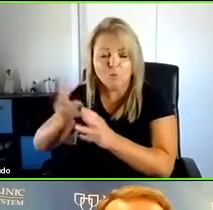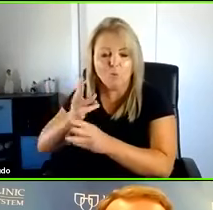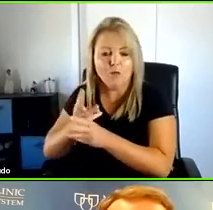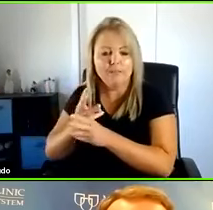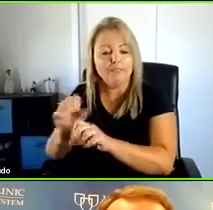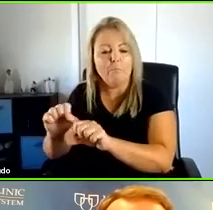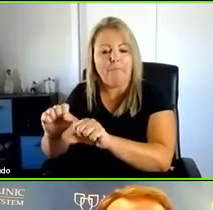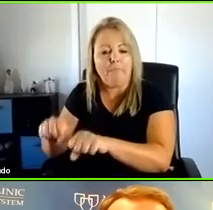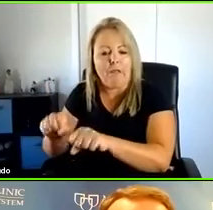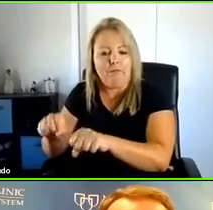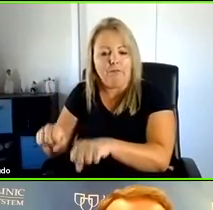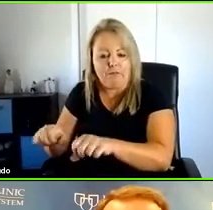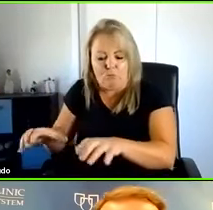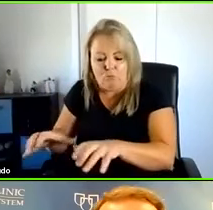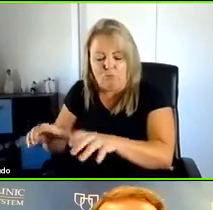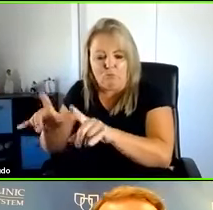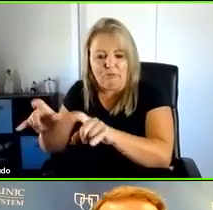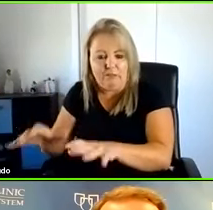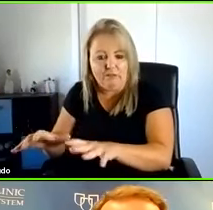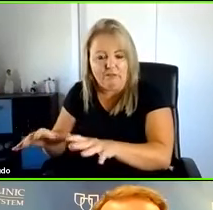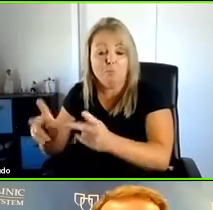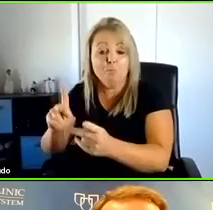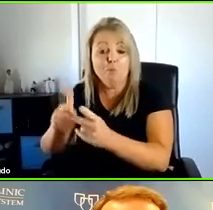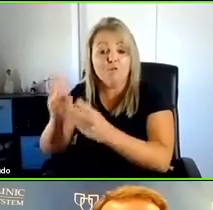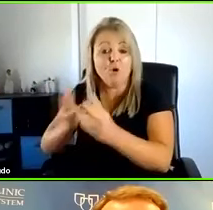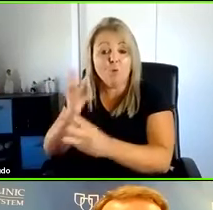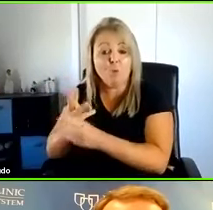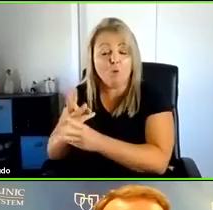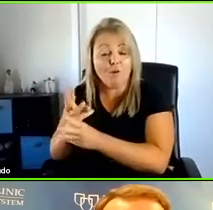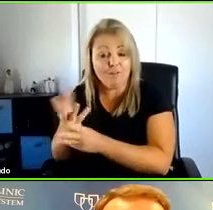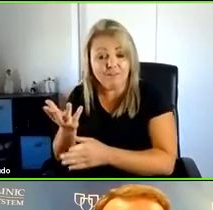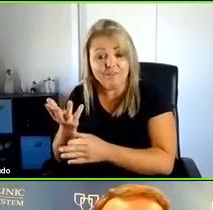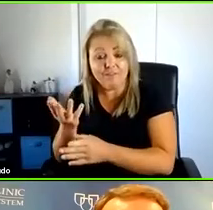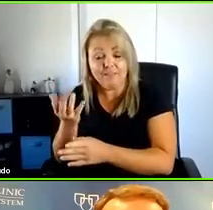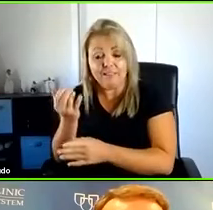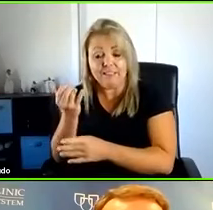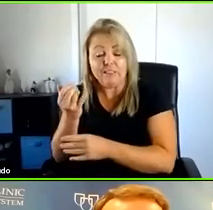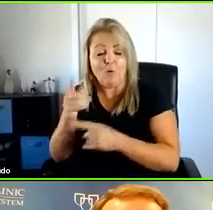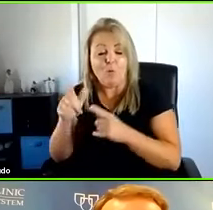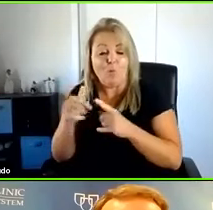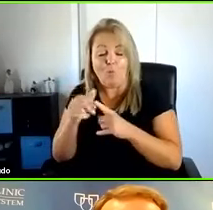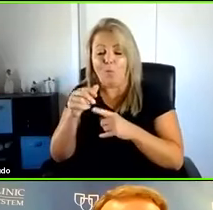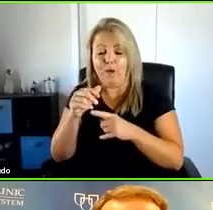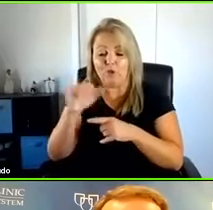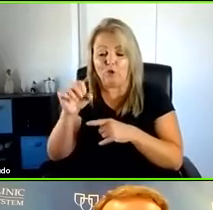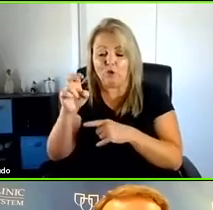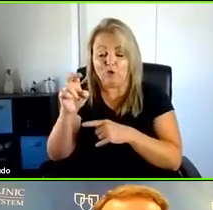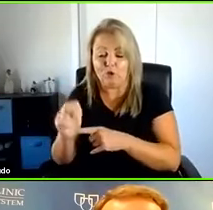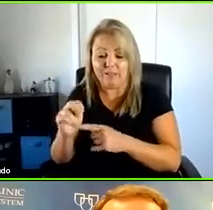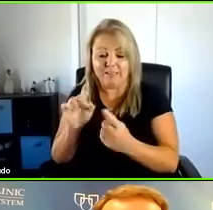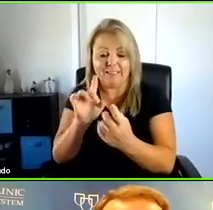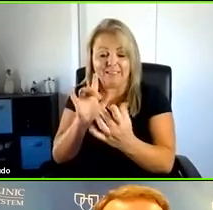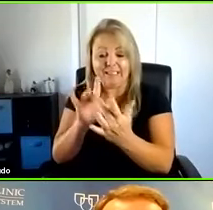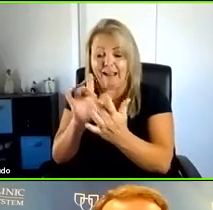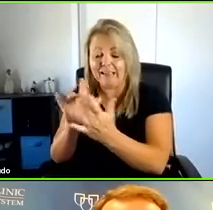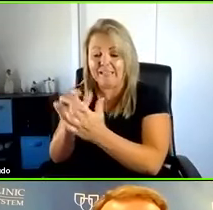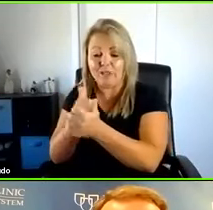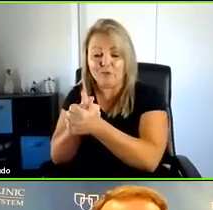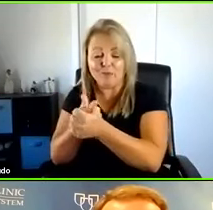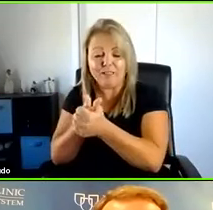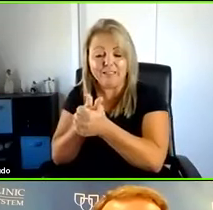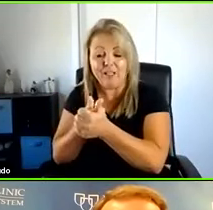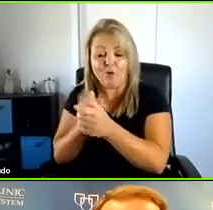testing. Because in a perfect world, when Ms. Rybalski and her team goes to do contact tracing, if you have people with a